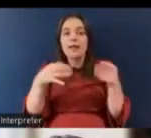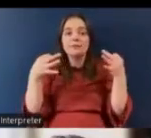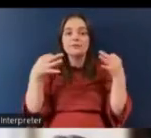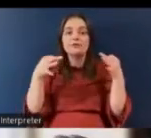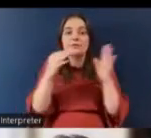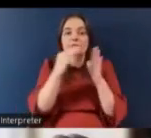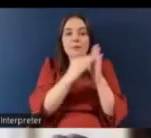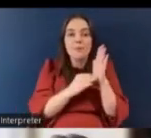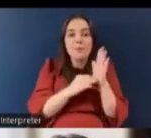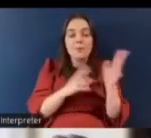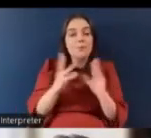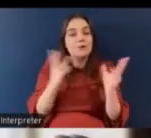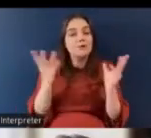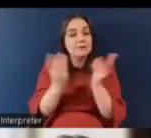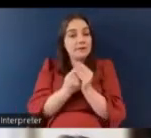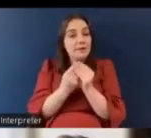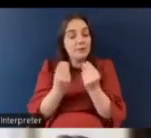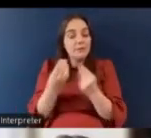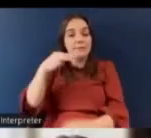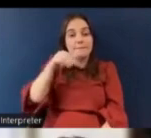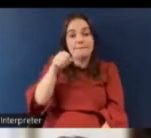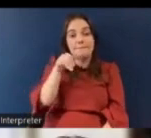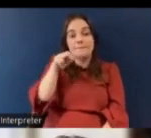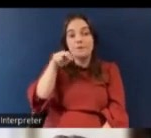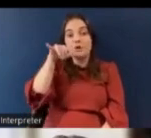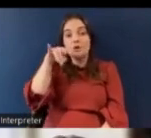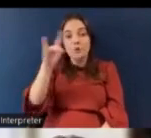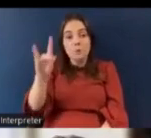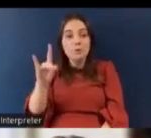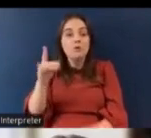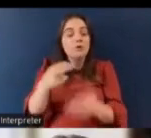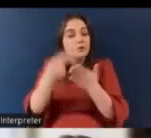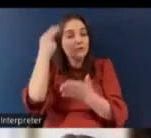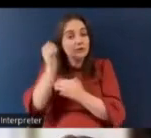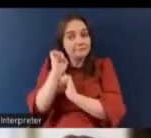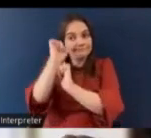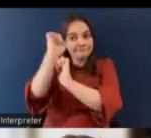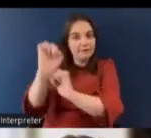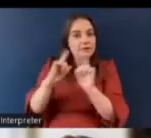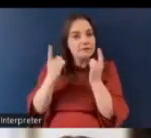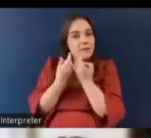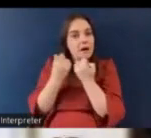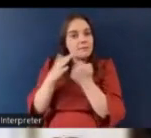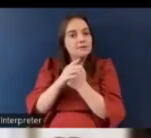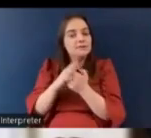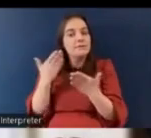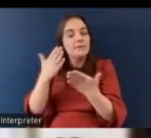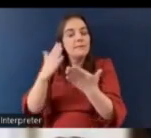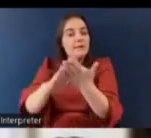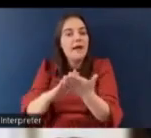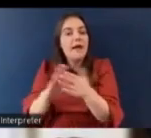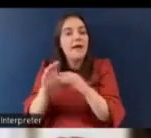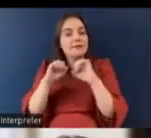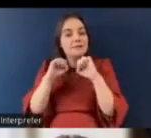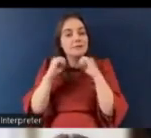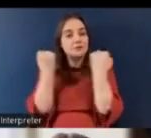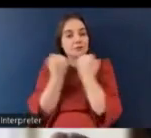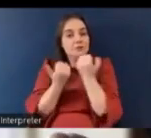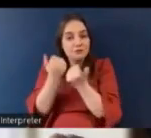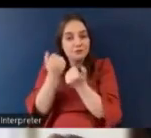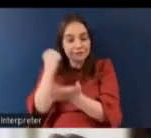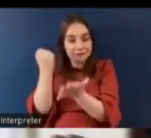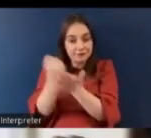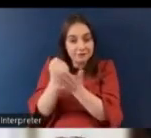in collaboration with Maynooth University's Department of Applied Social Studies. And there's a photo of our lovely graduates on your screen